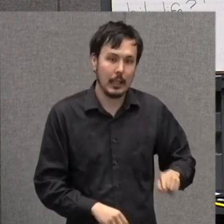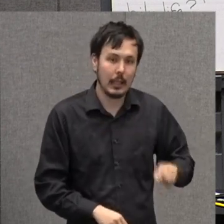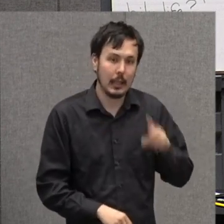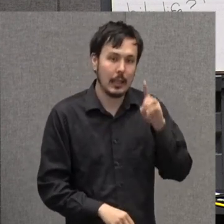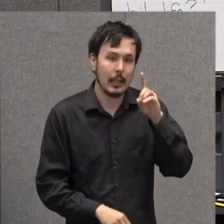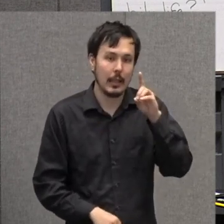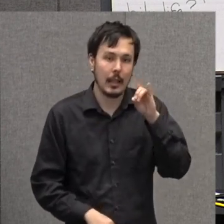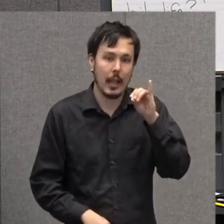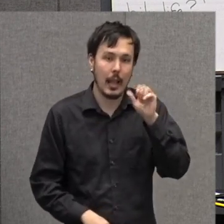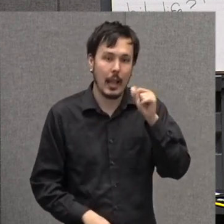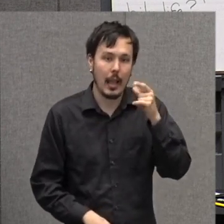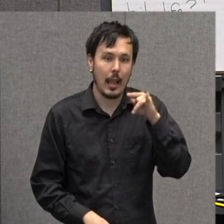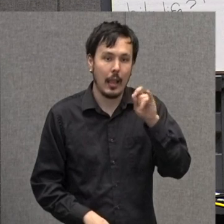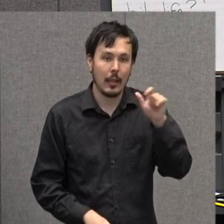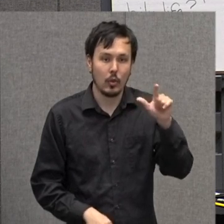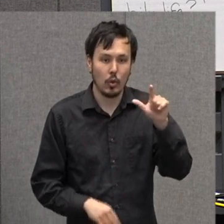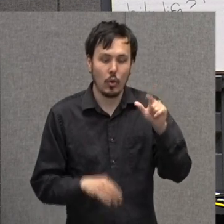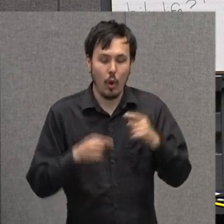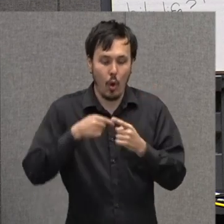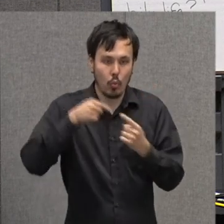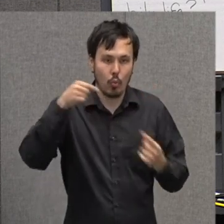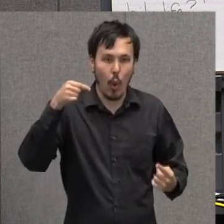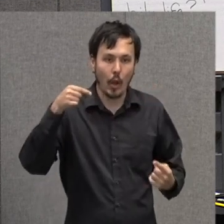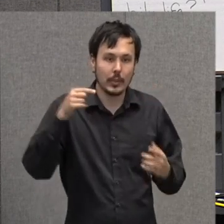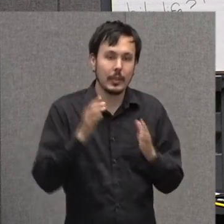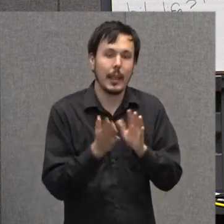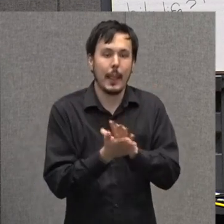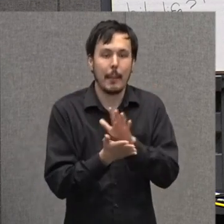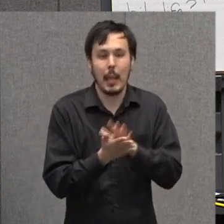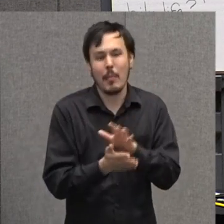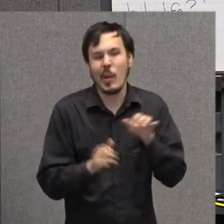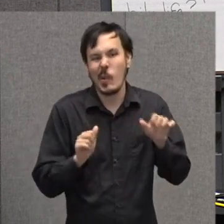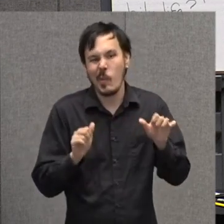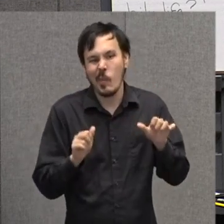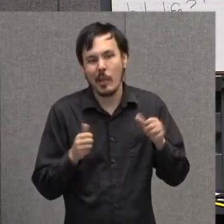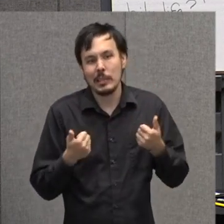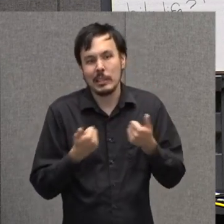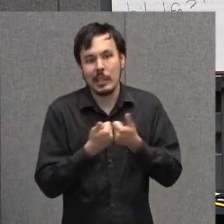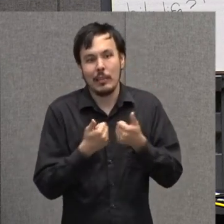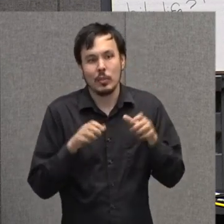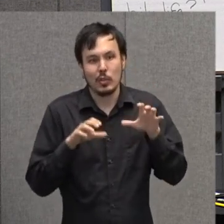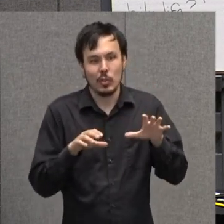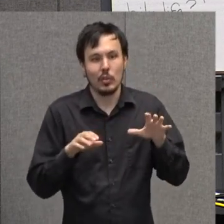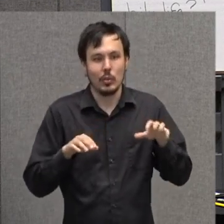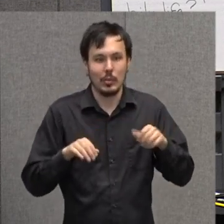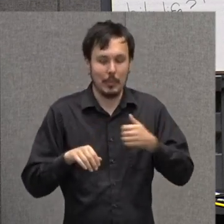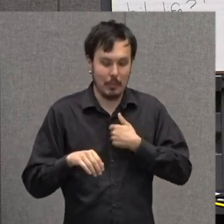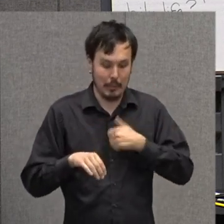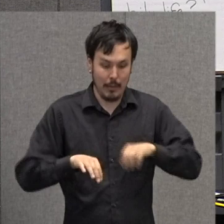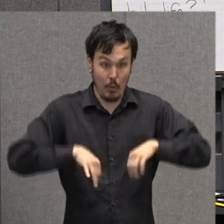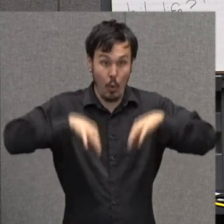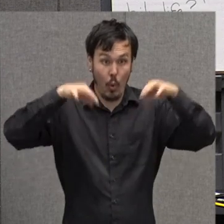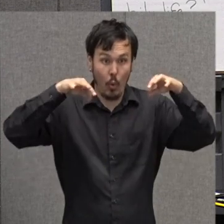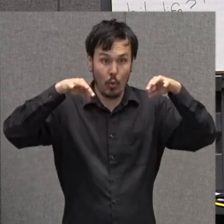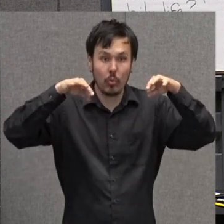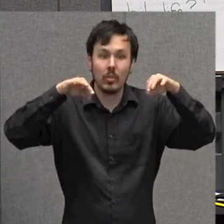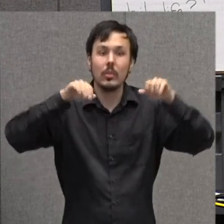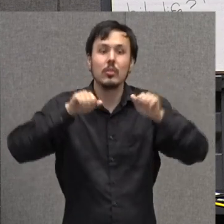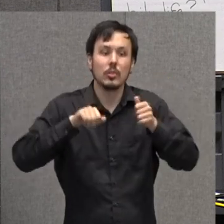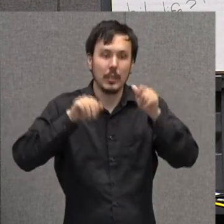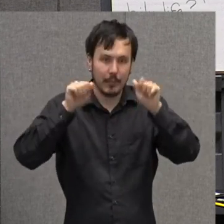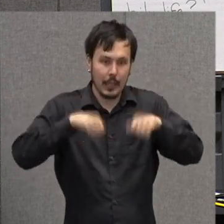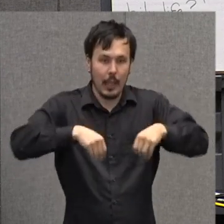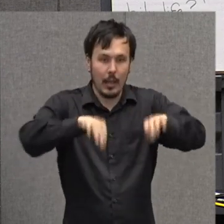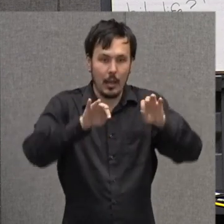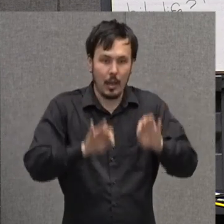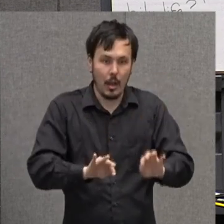down the paper. Now, this might be hard for you to do in the air like Mrs. Potter and I are doing, so you can put your